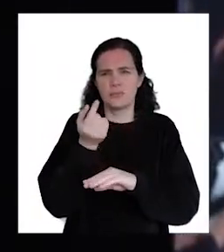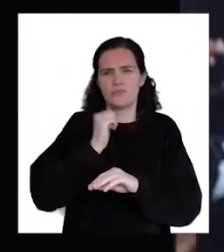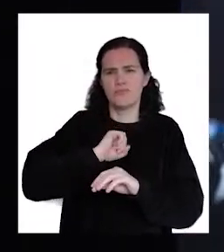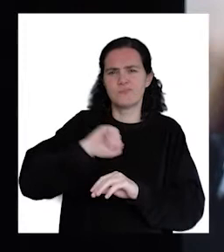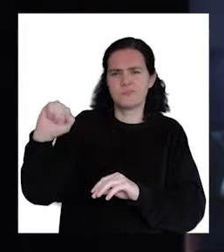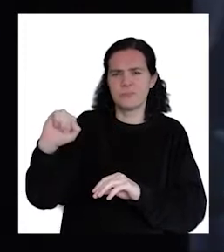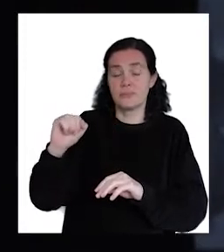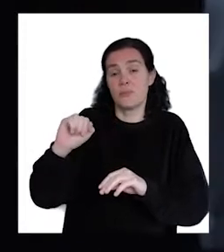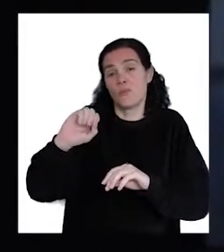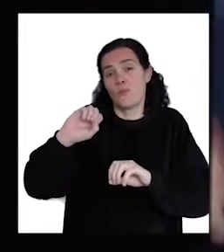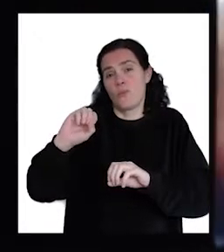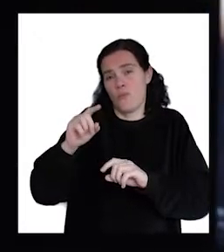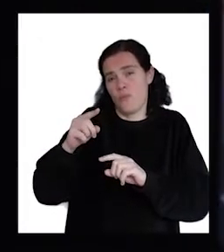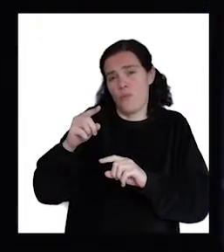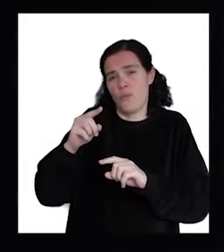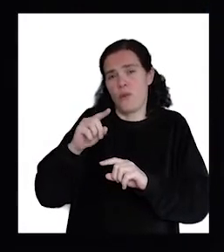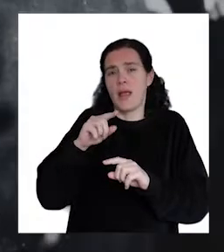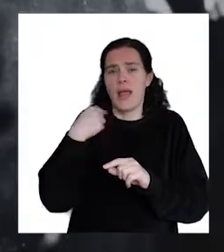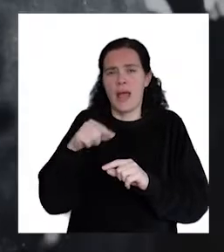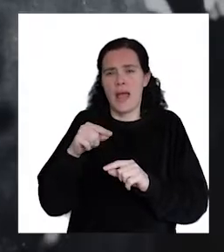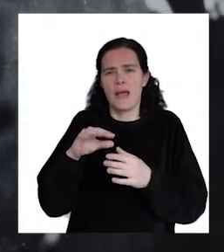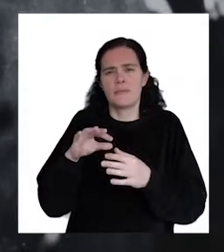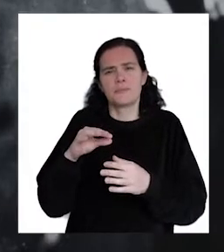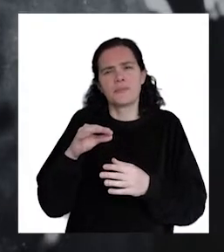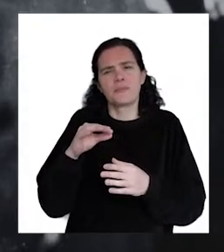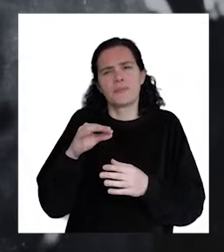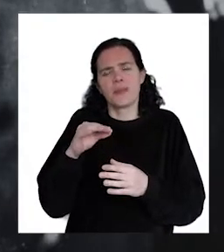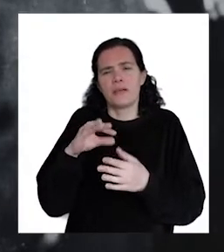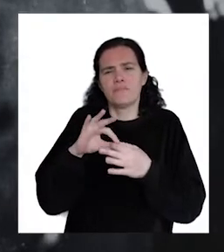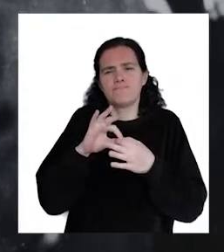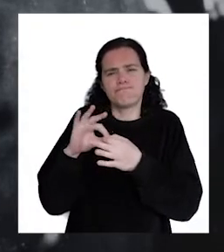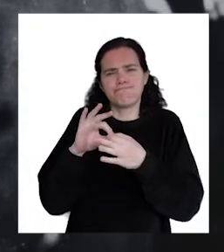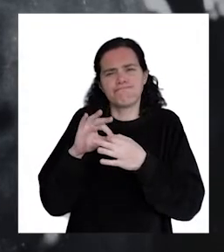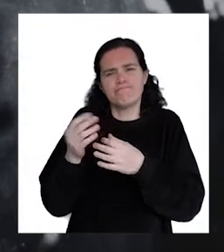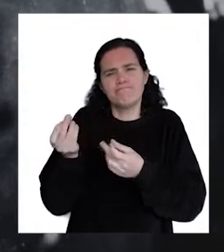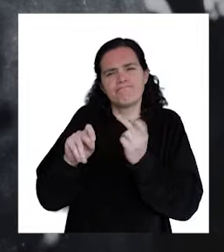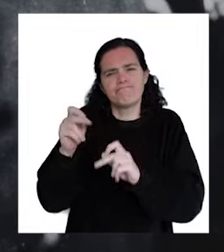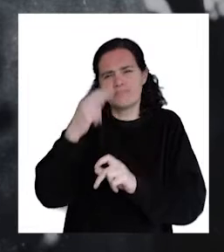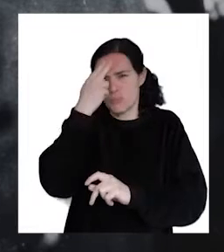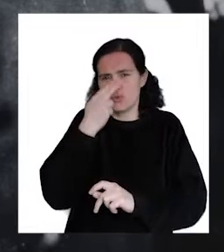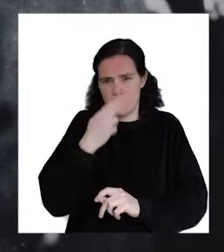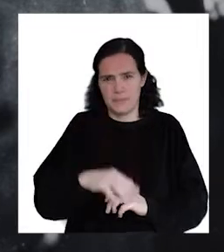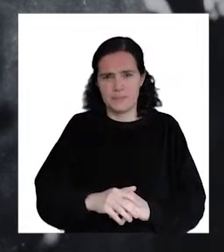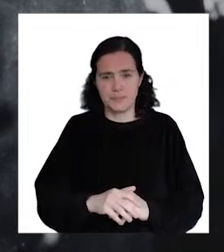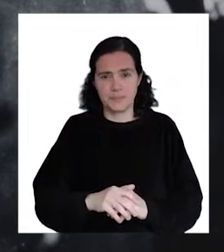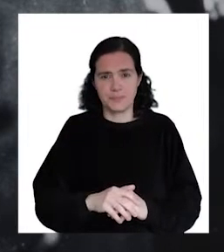directed towards or against a monolithic history.